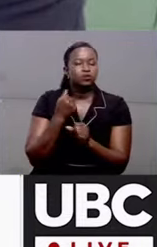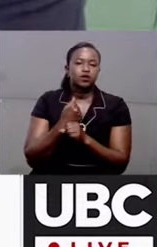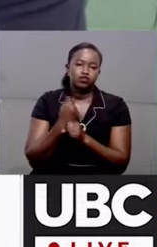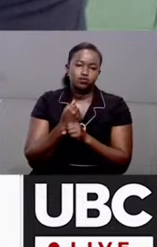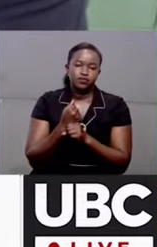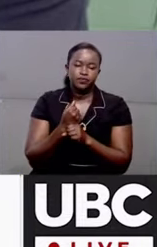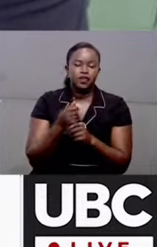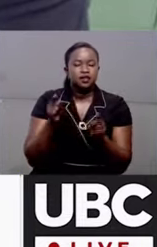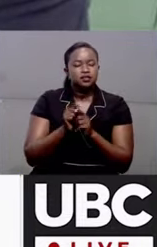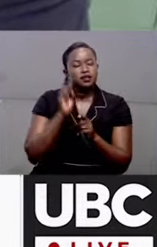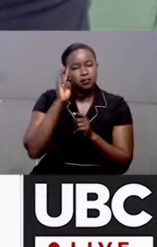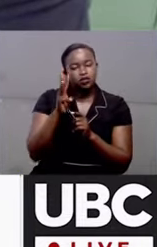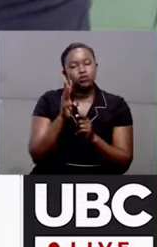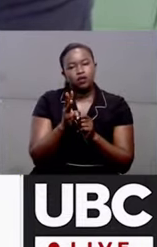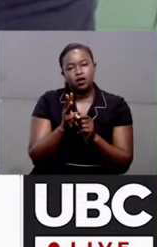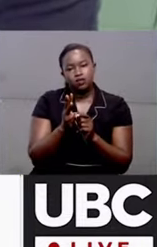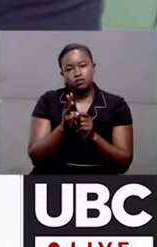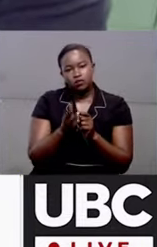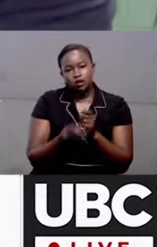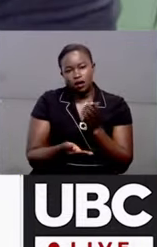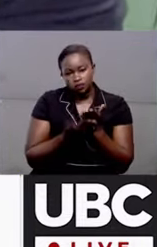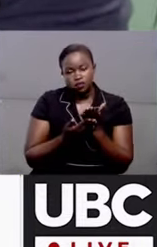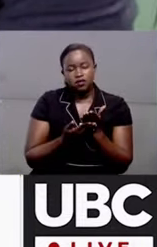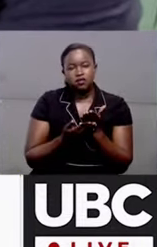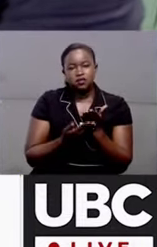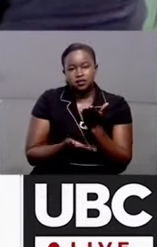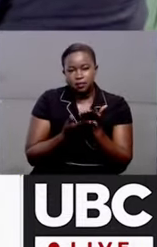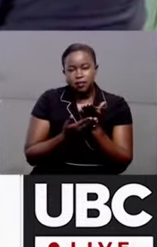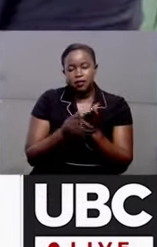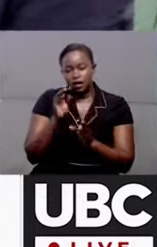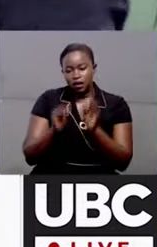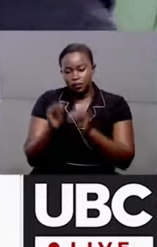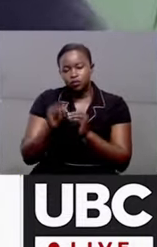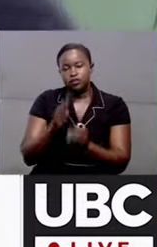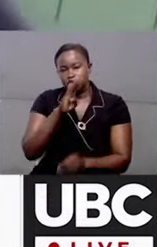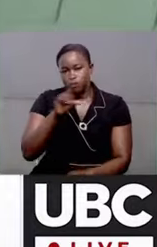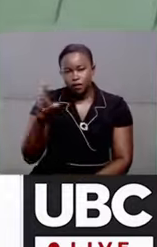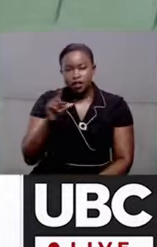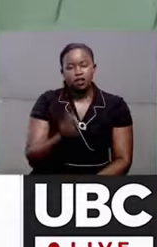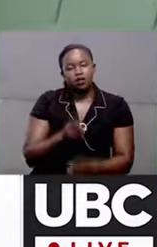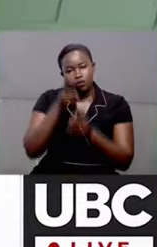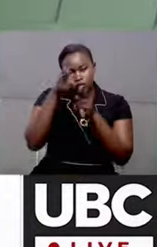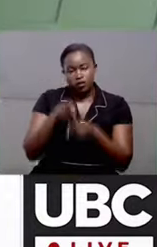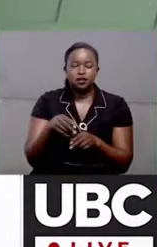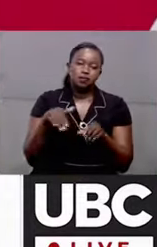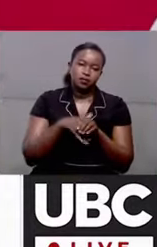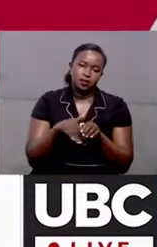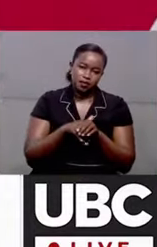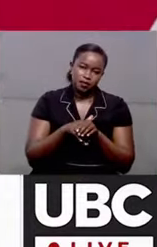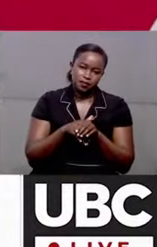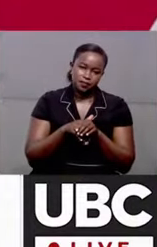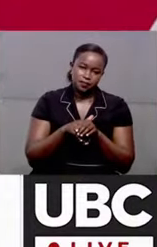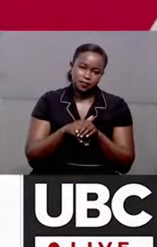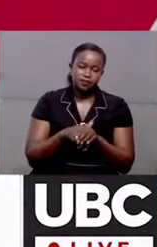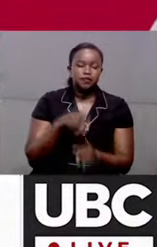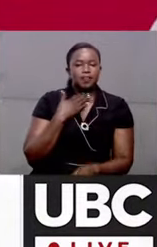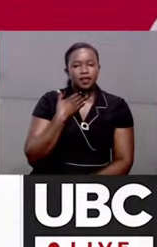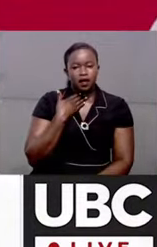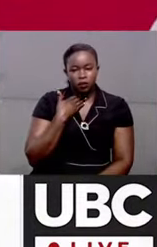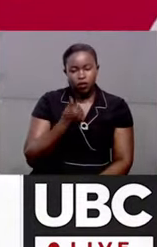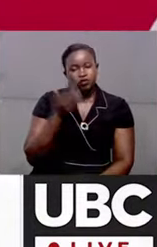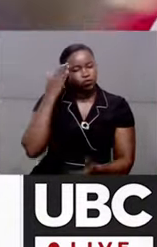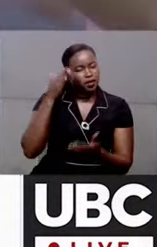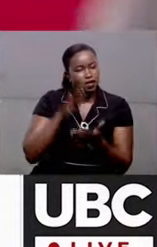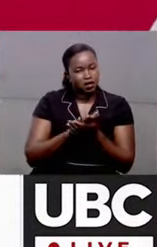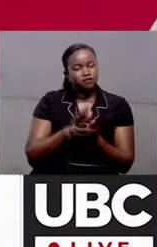will be contained in the supplementary appropriation bill. Honorable members, I want to believe that